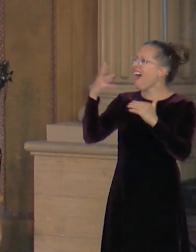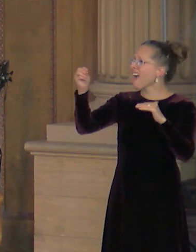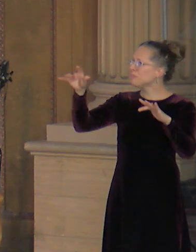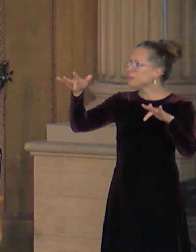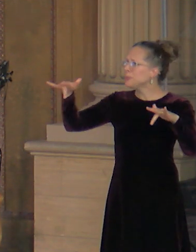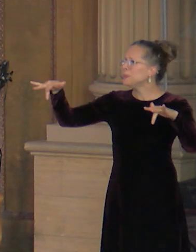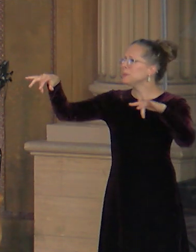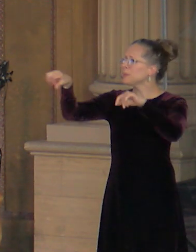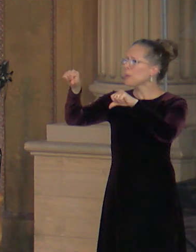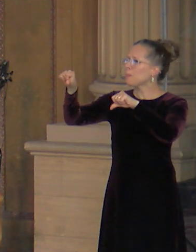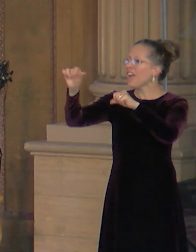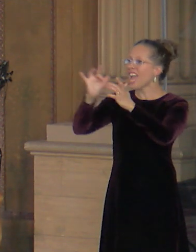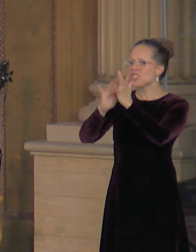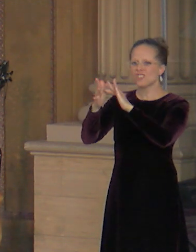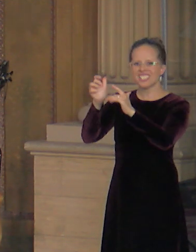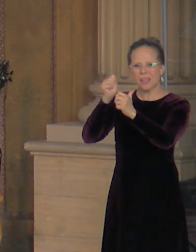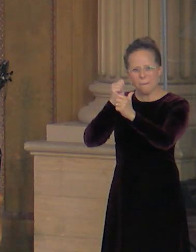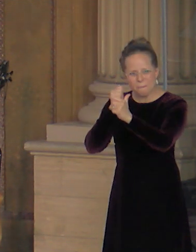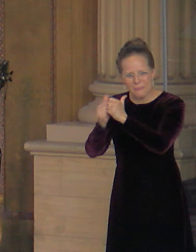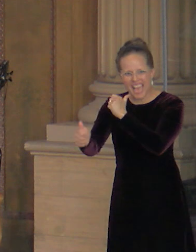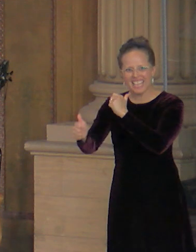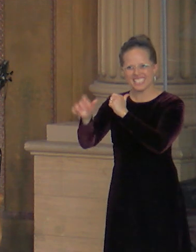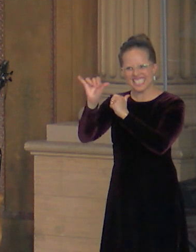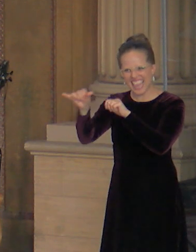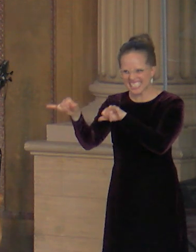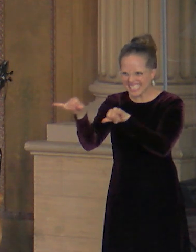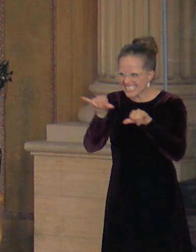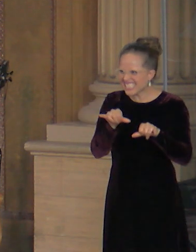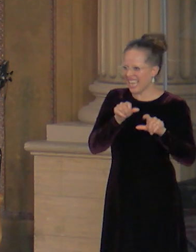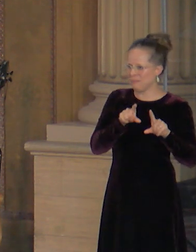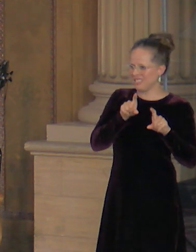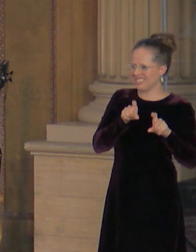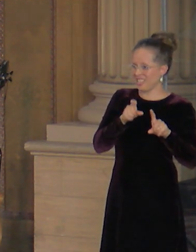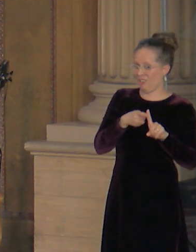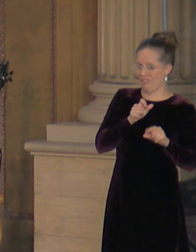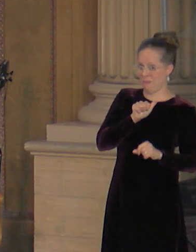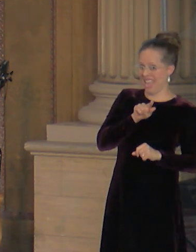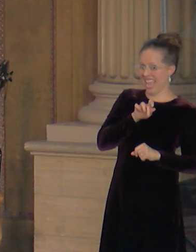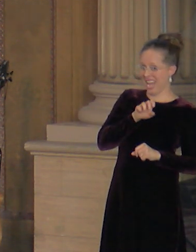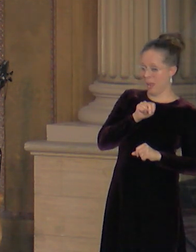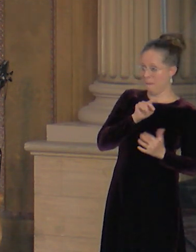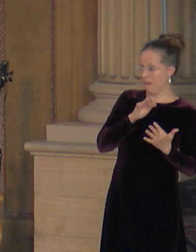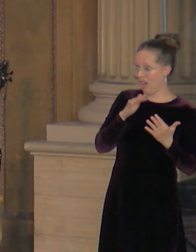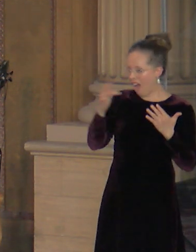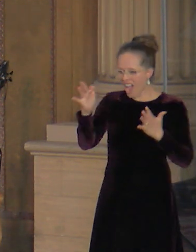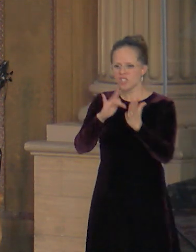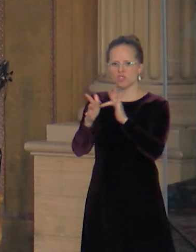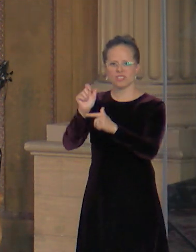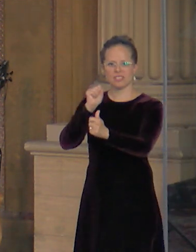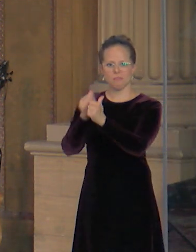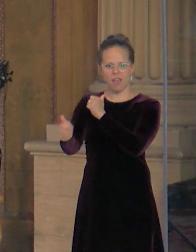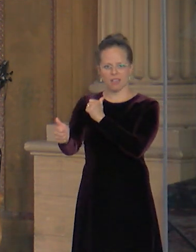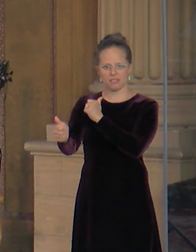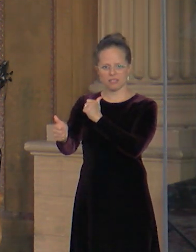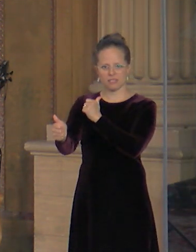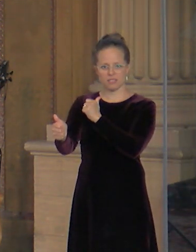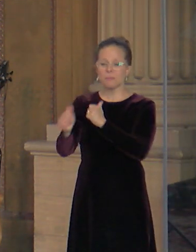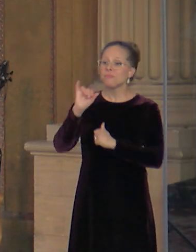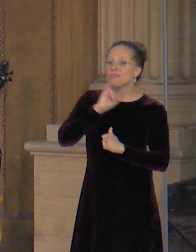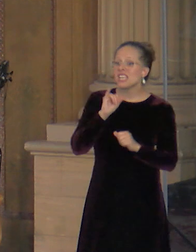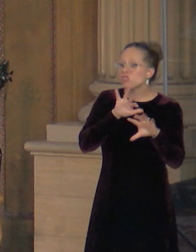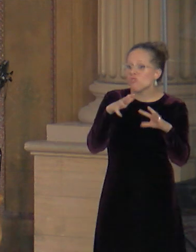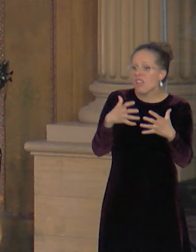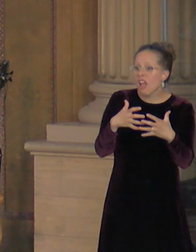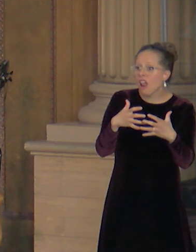Jesus passes the test that Adam failed back in the wilderness Israel doubted and they grumbled and they sinned and they